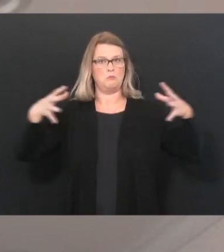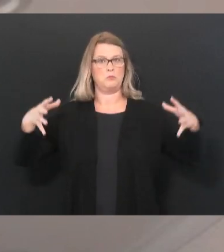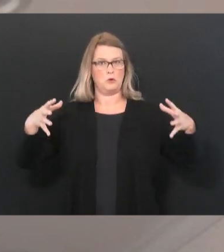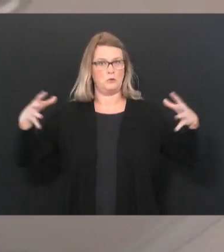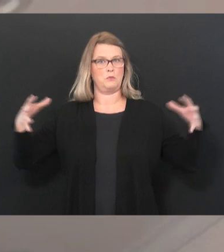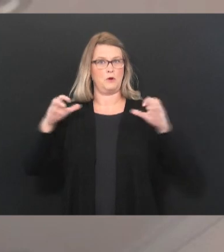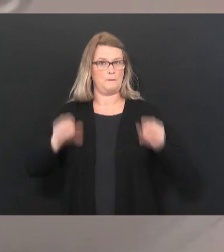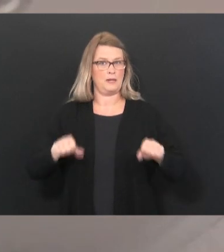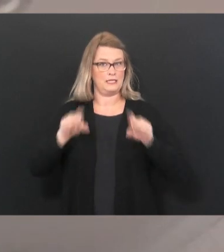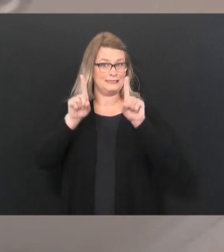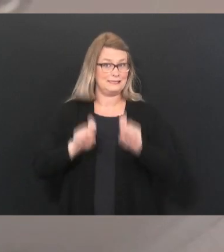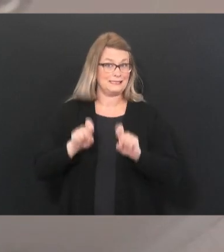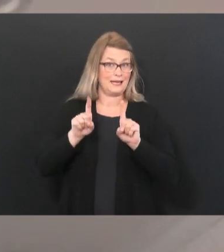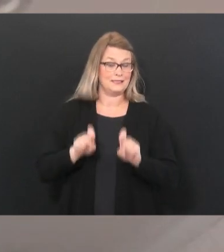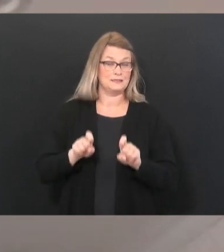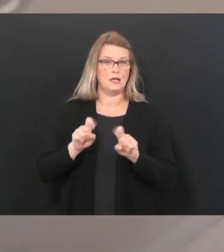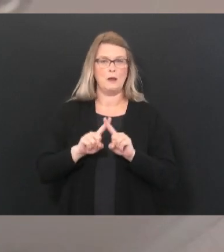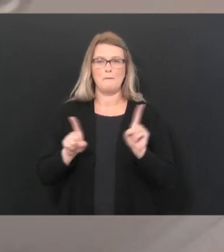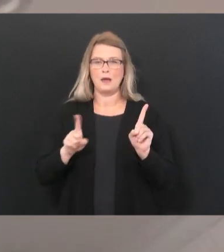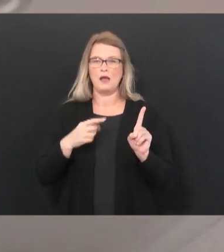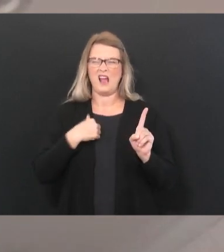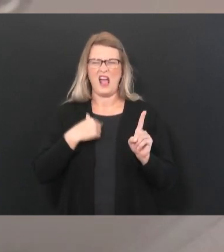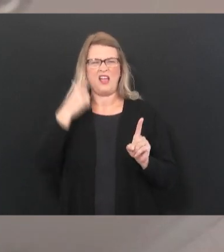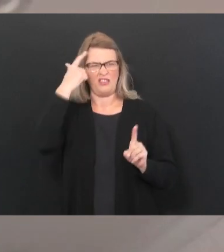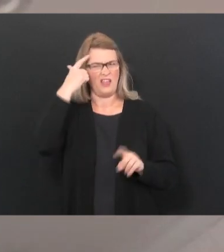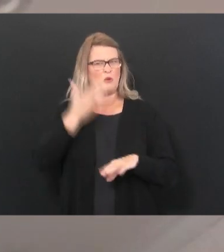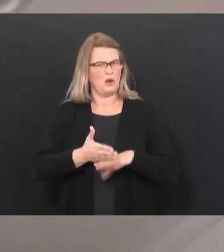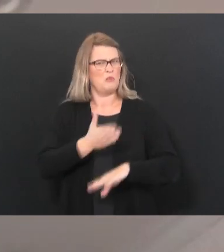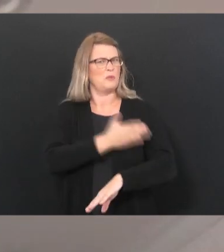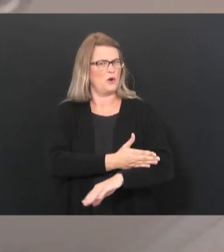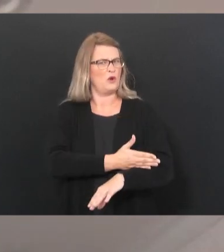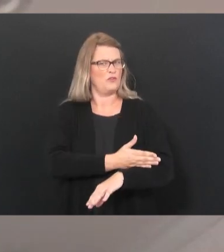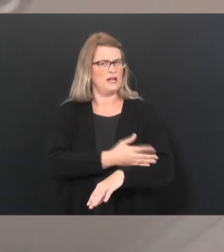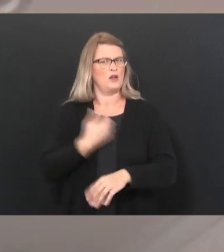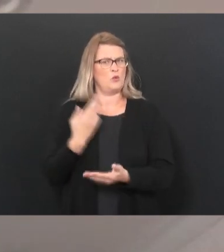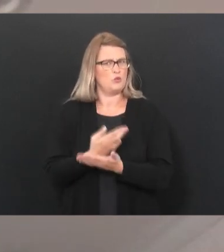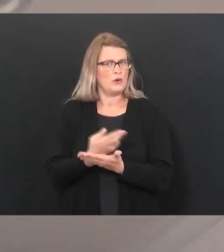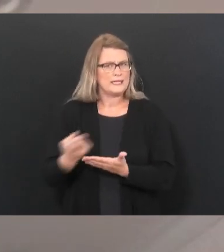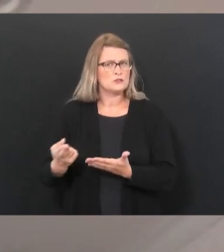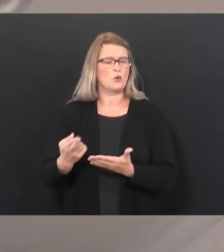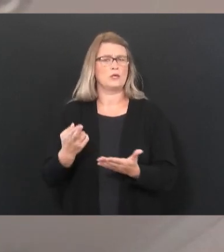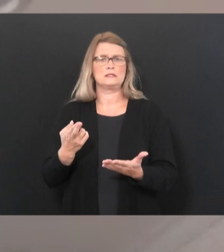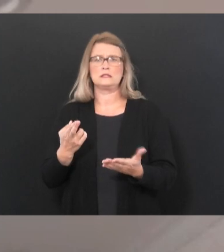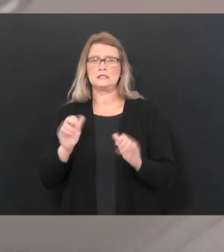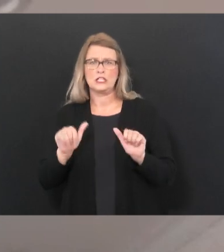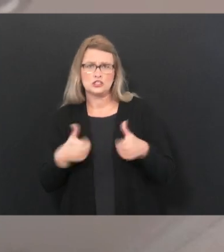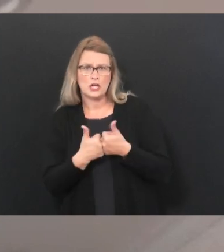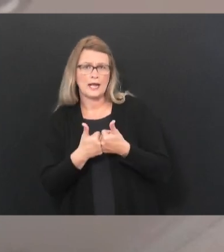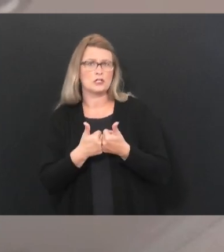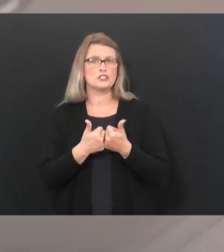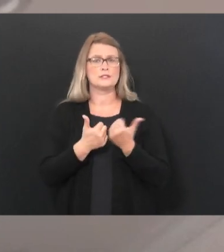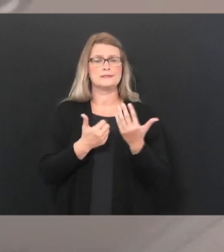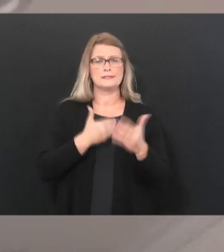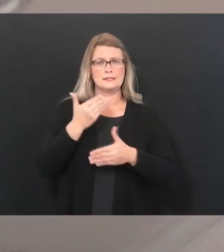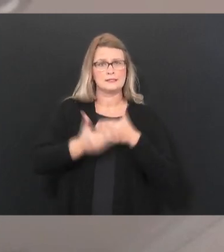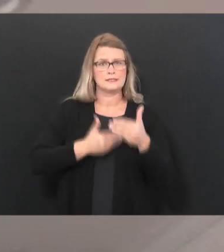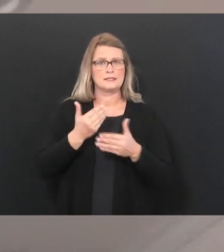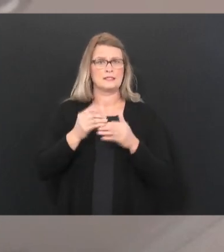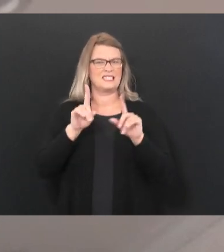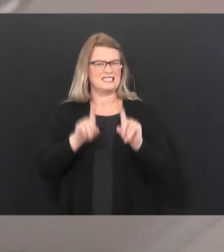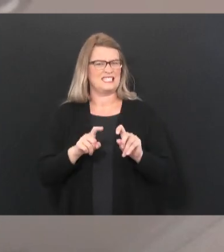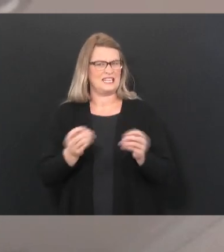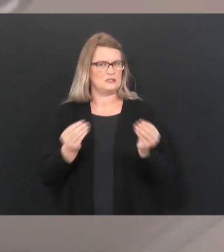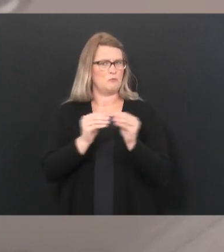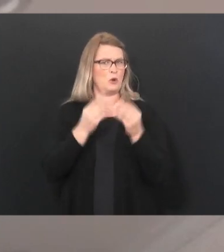are creating, I think, the resources and the partnerships to be able to help us move forward successfully. So for